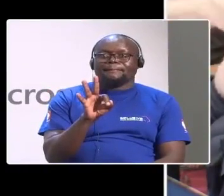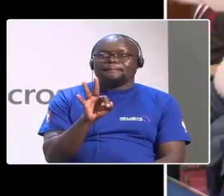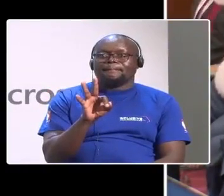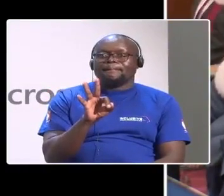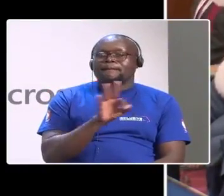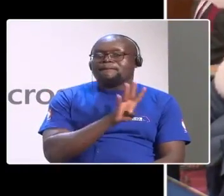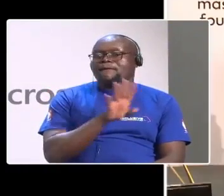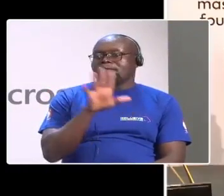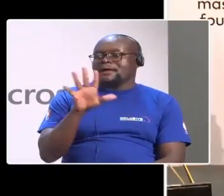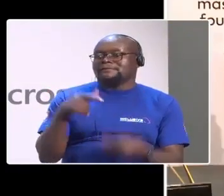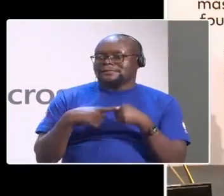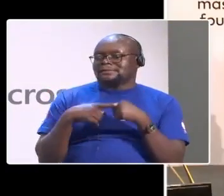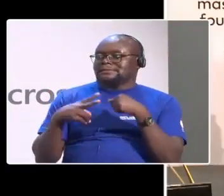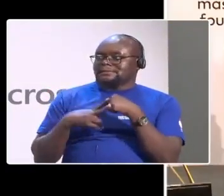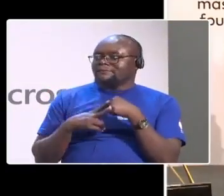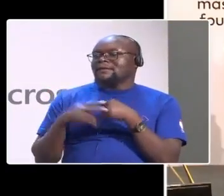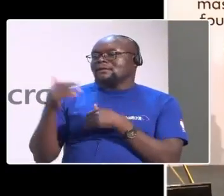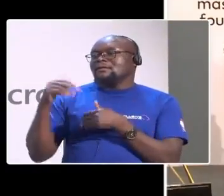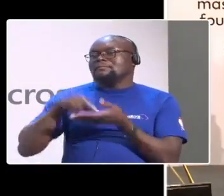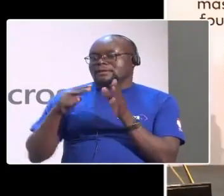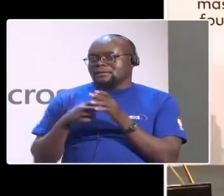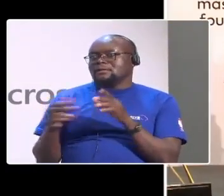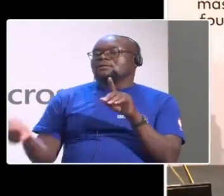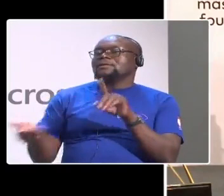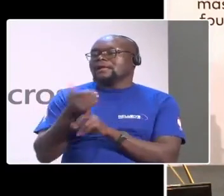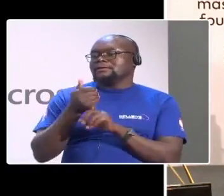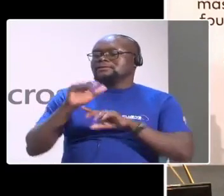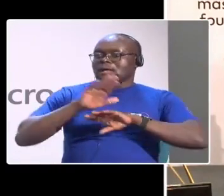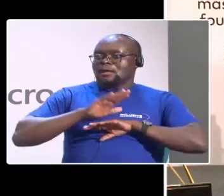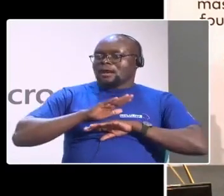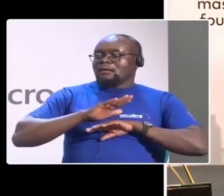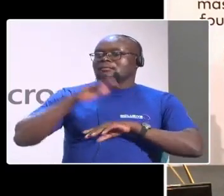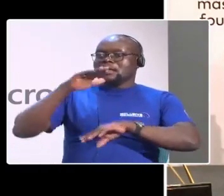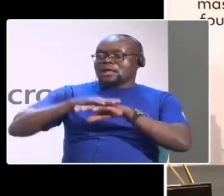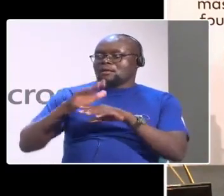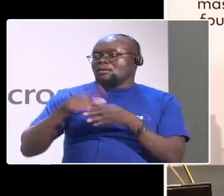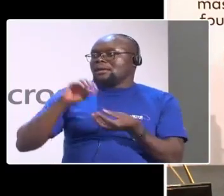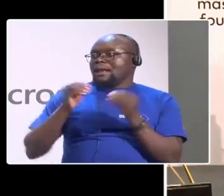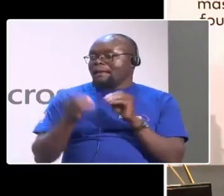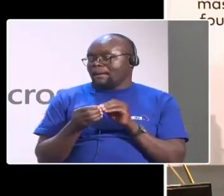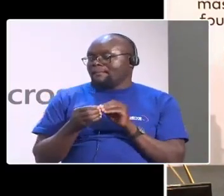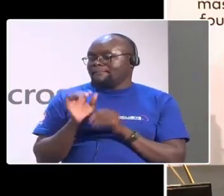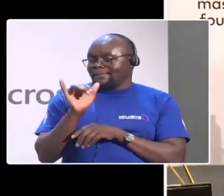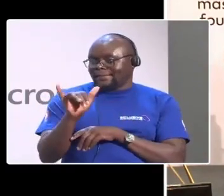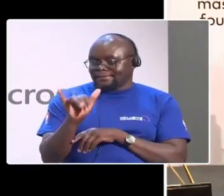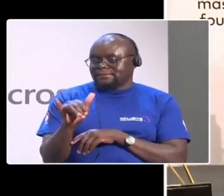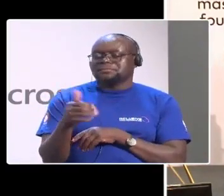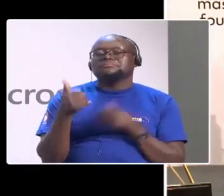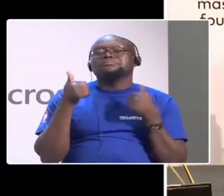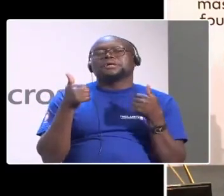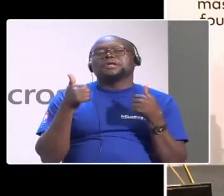Yeah. 4, 5, 6. So it looks like we've got a good group. All right. Okay, so that's